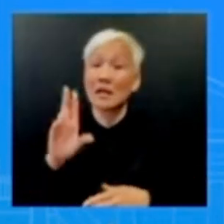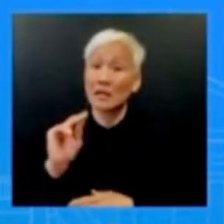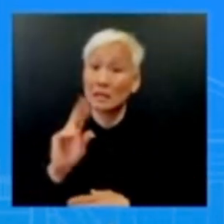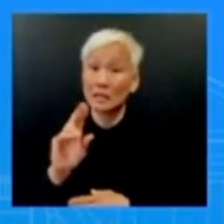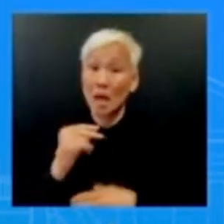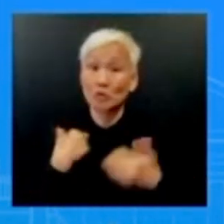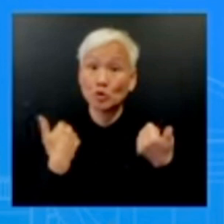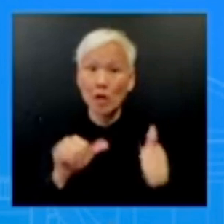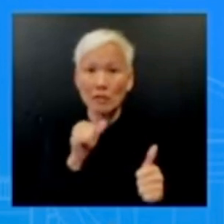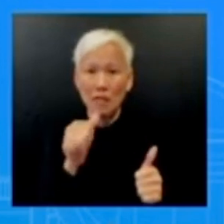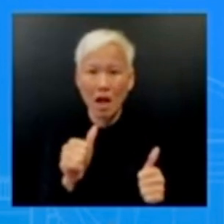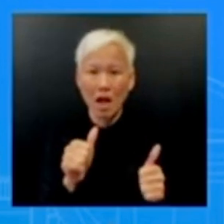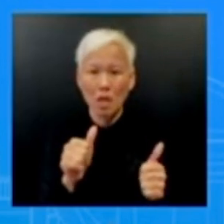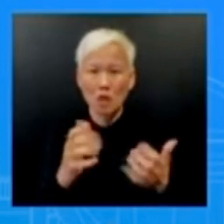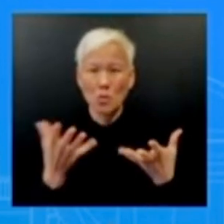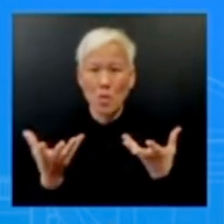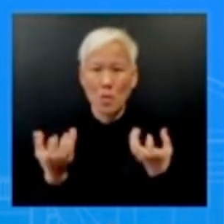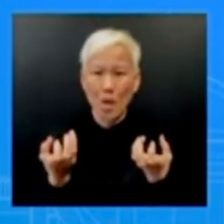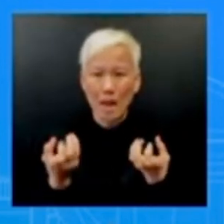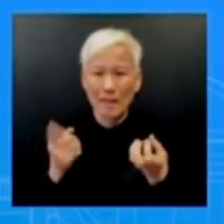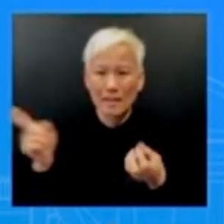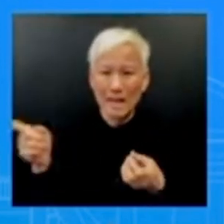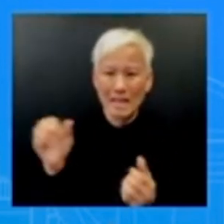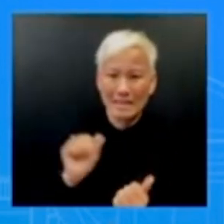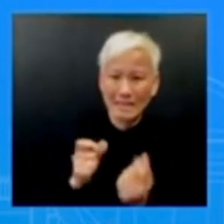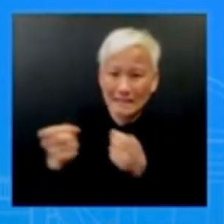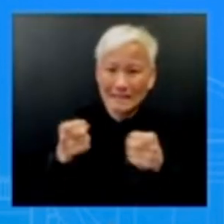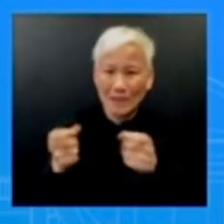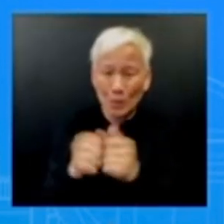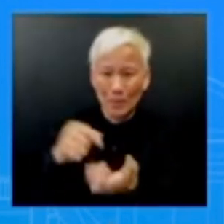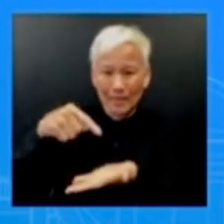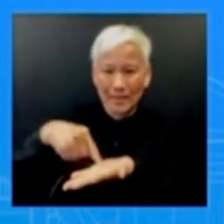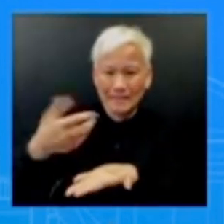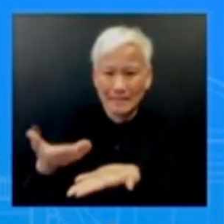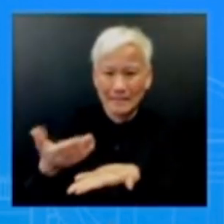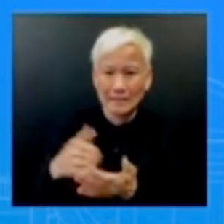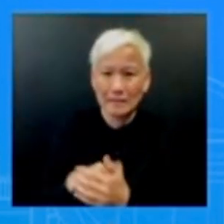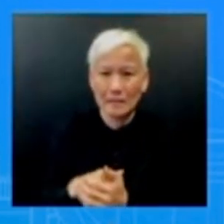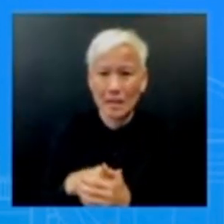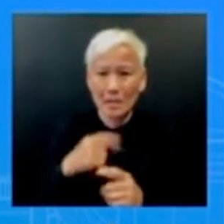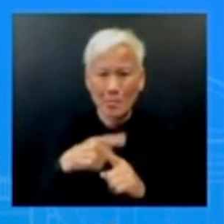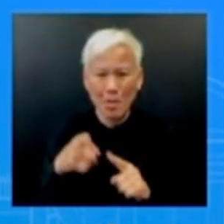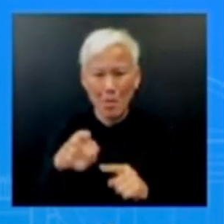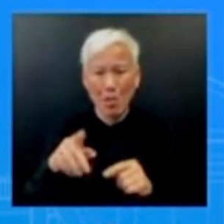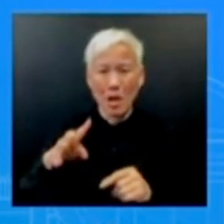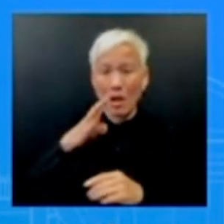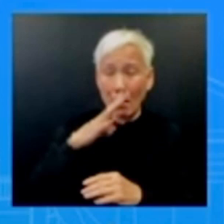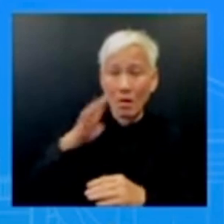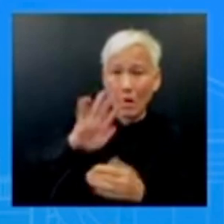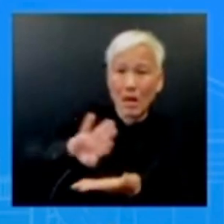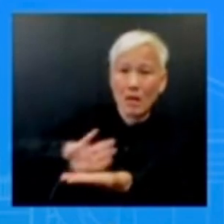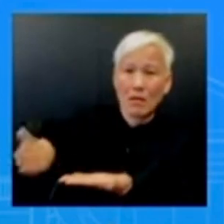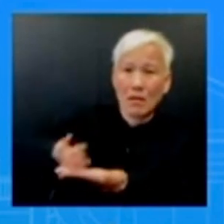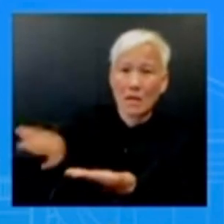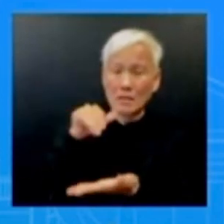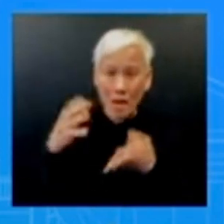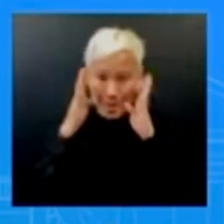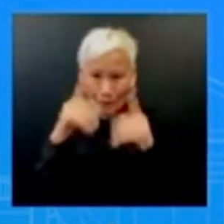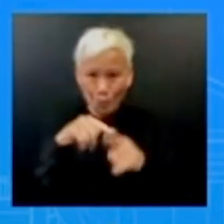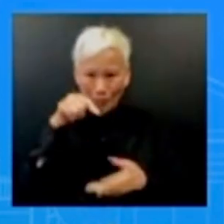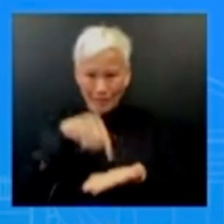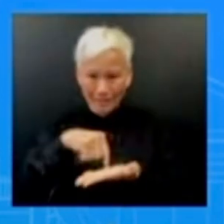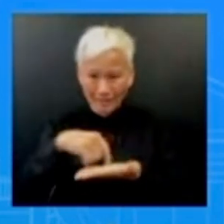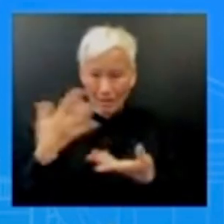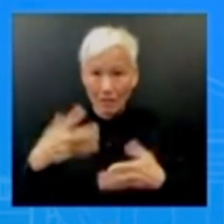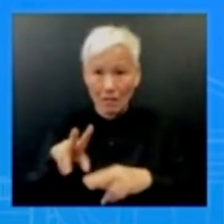dealing with this. It isn't just about you, Simon. I understand that you get questioned all the time and you don't understand what it is to sit here for 8 months and being